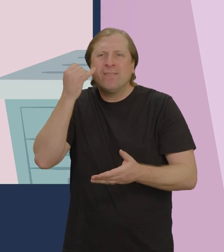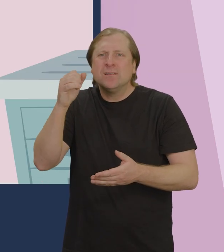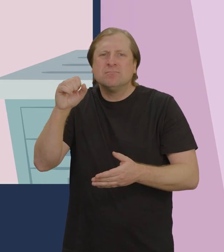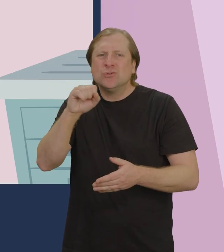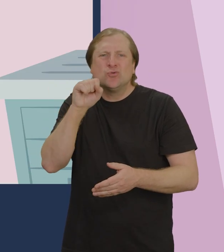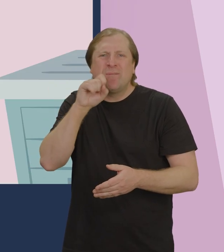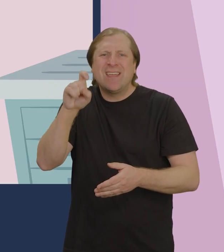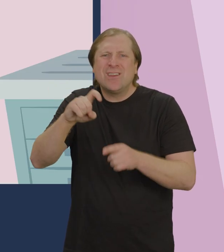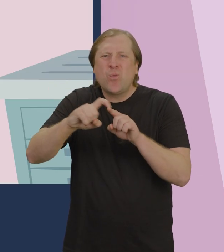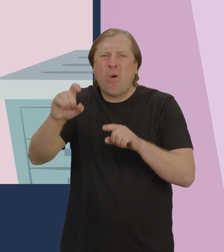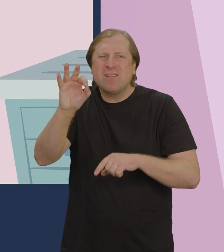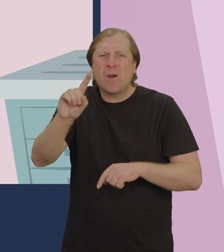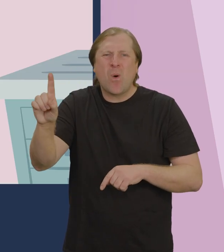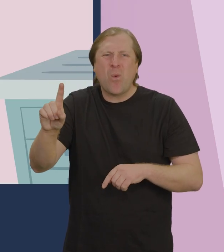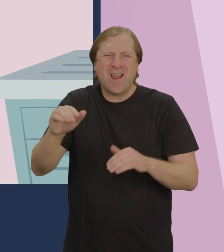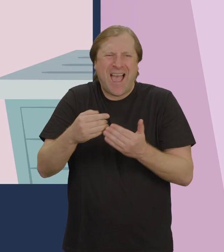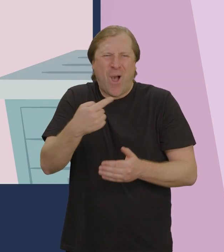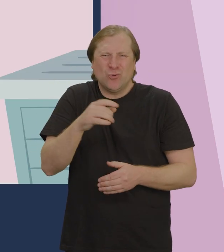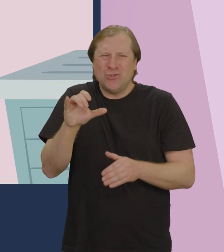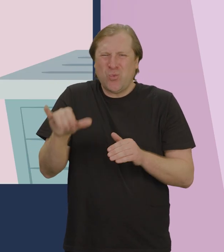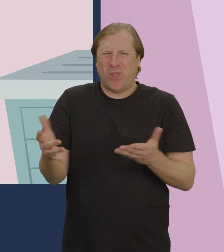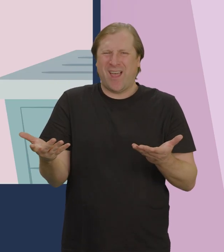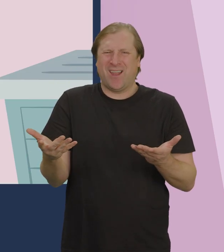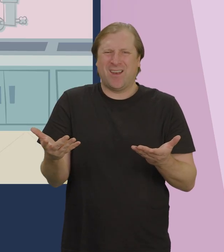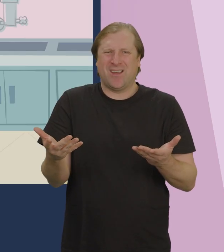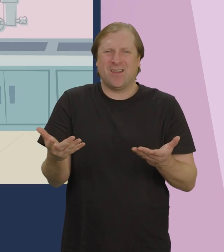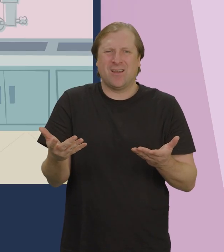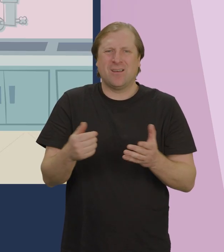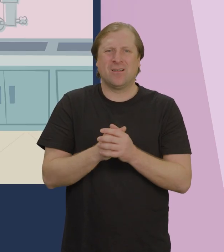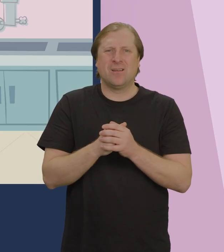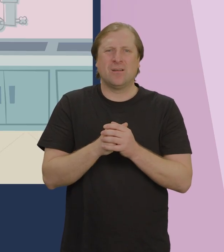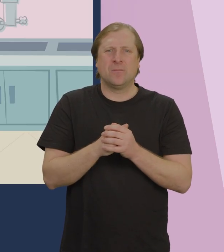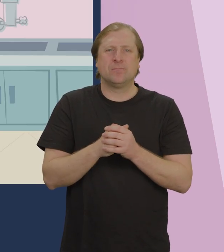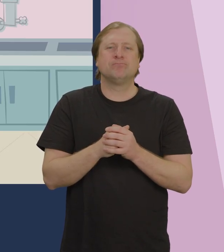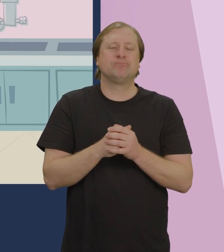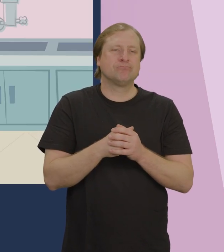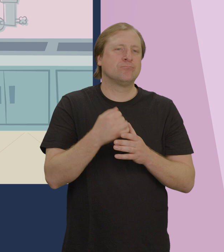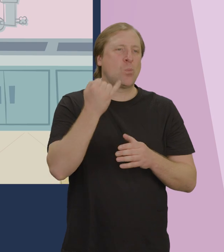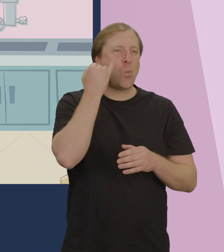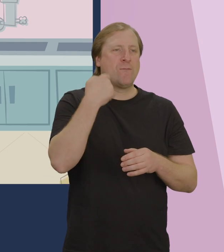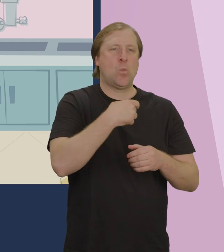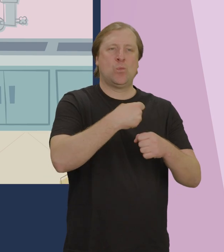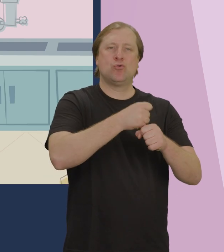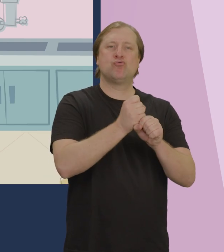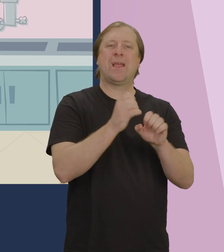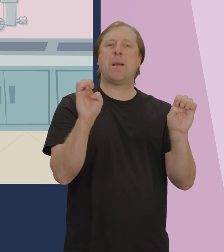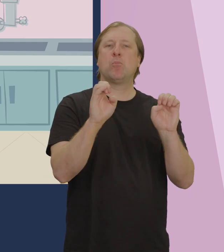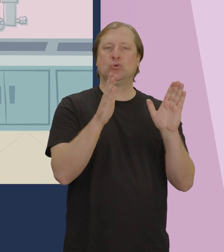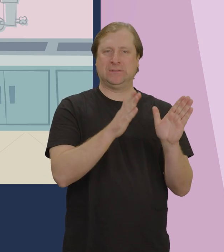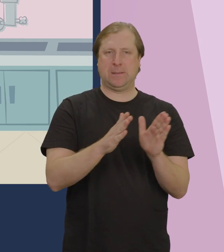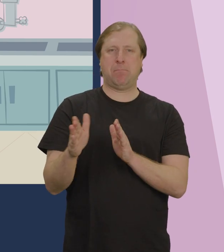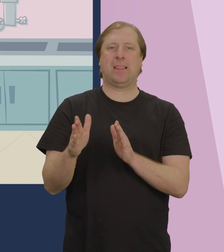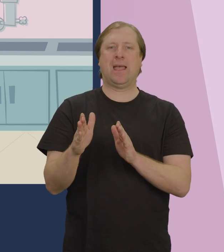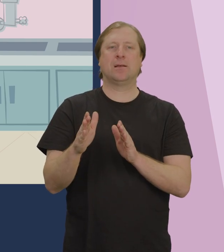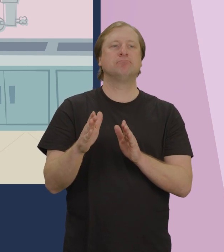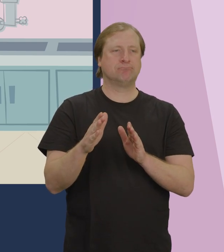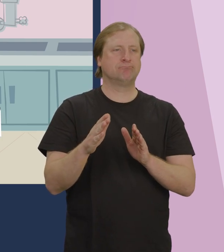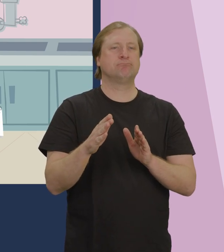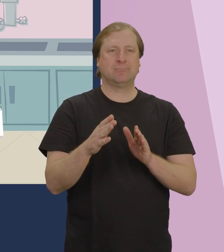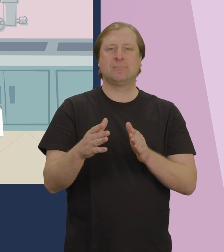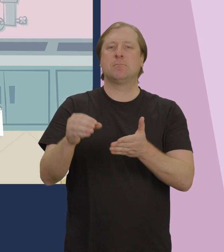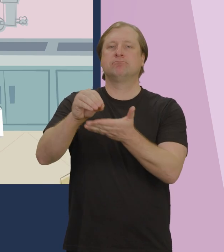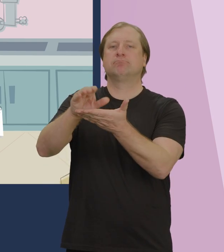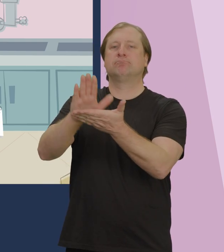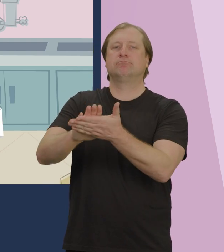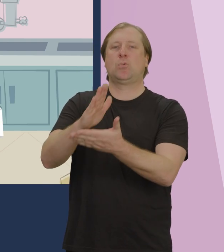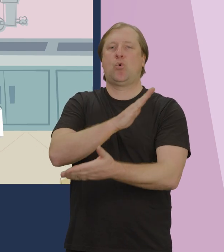Sofia needed to call 911? How would she even do that? What if we create an emergency plan with Sofia and